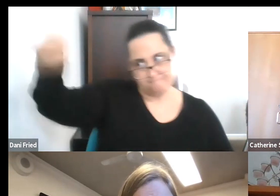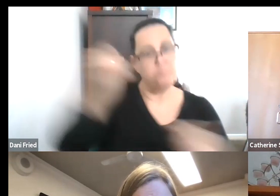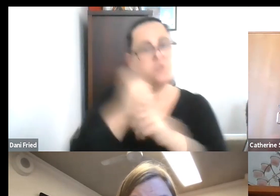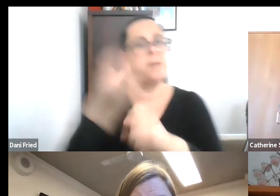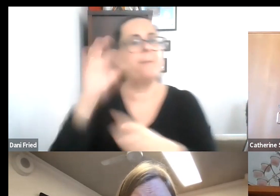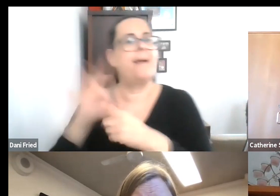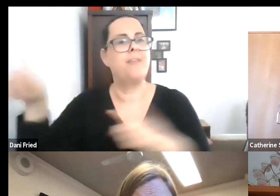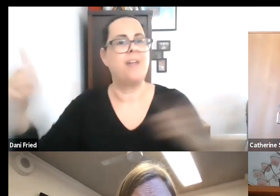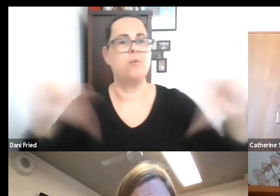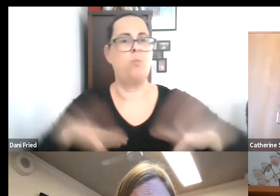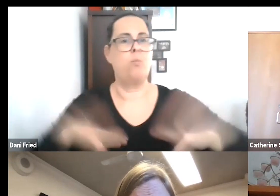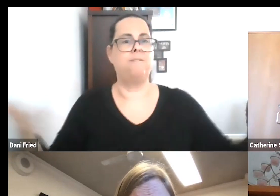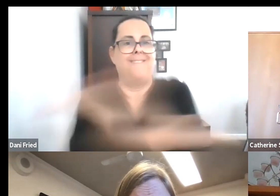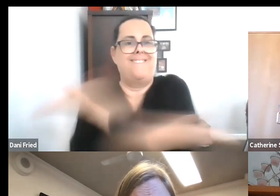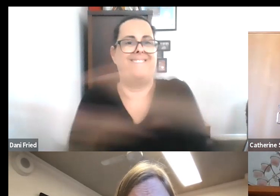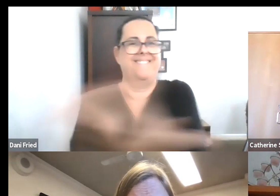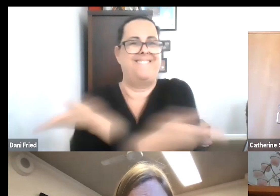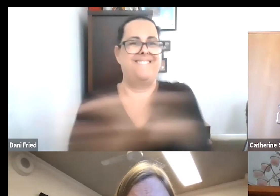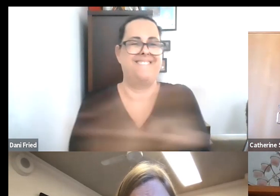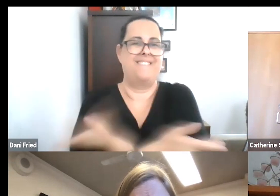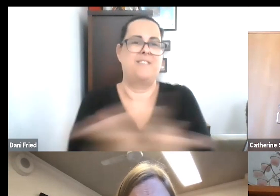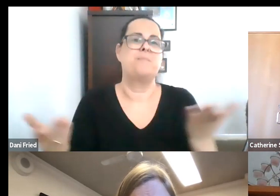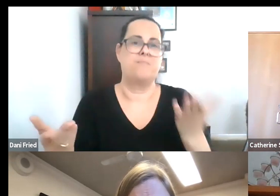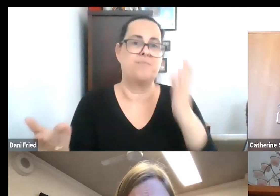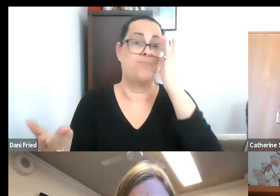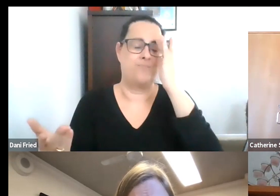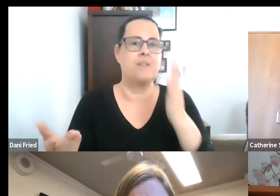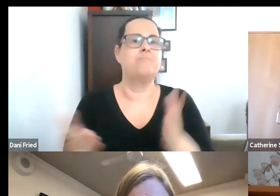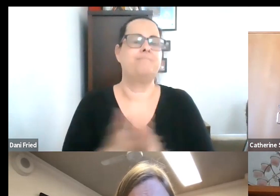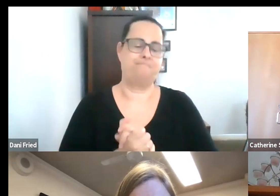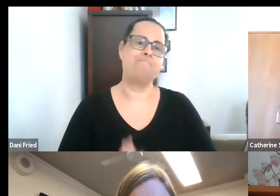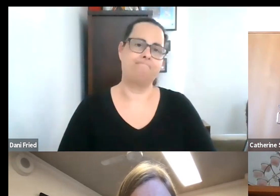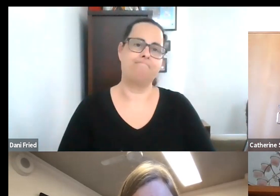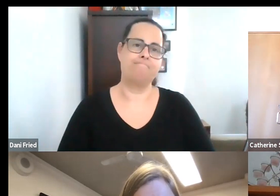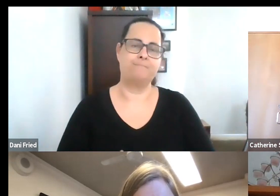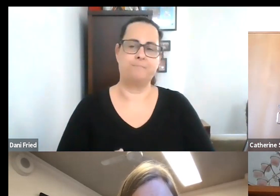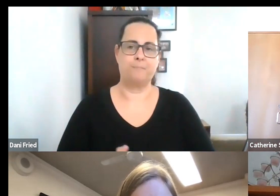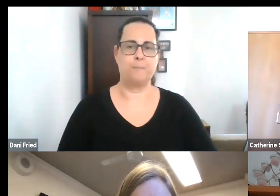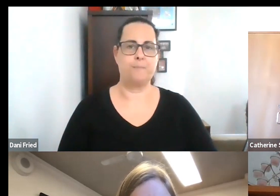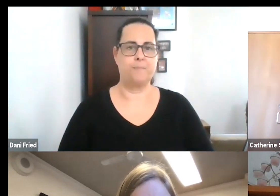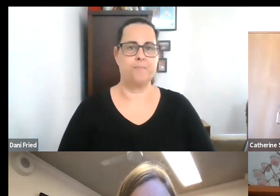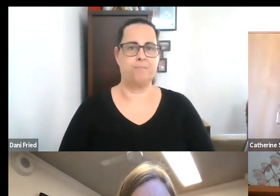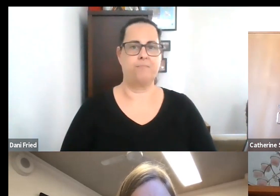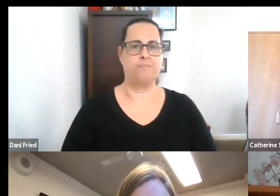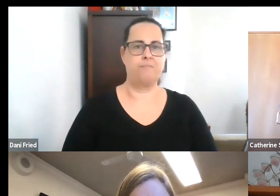duplication and ensure the right amount of preventive care is provided and the results are shared between the systems.